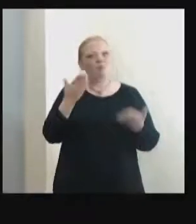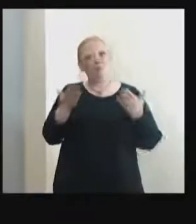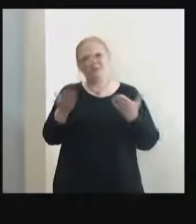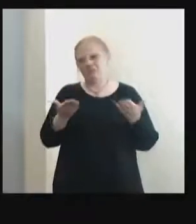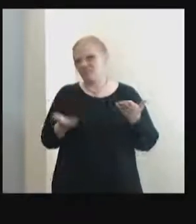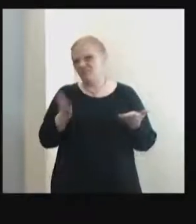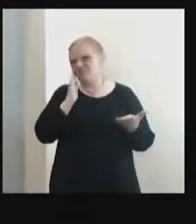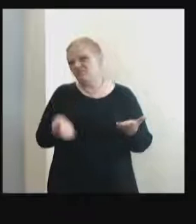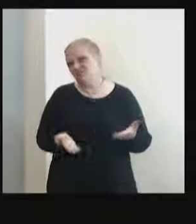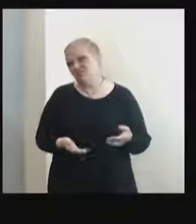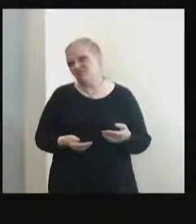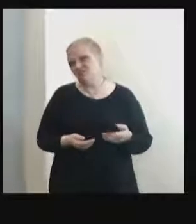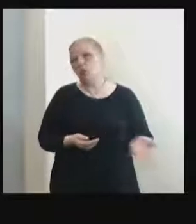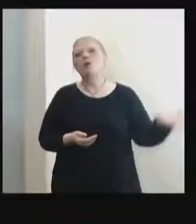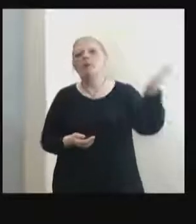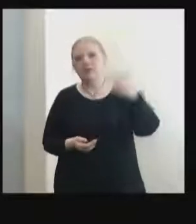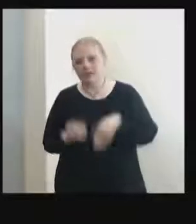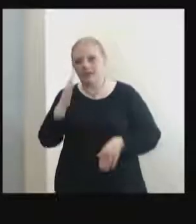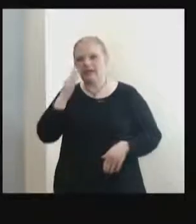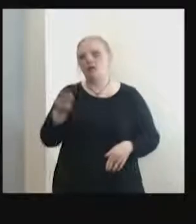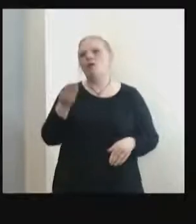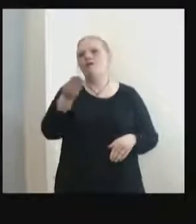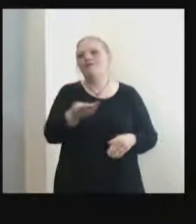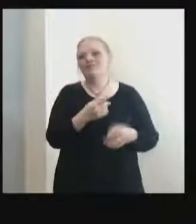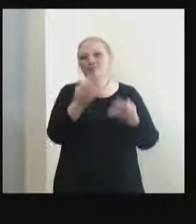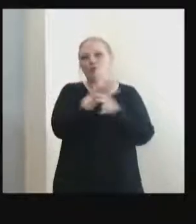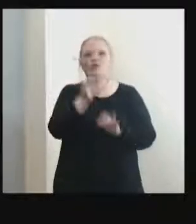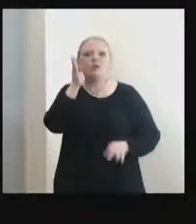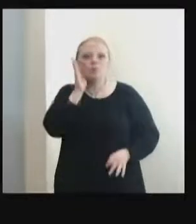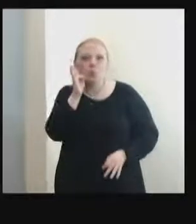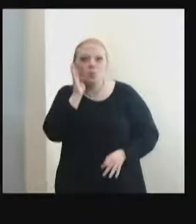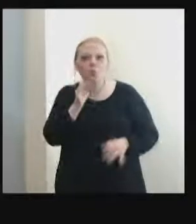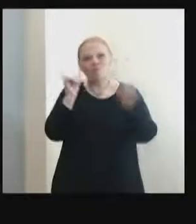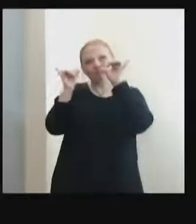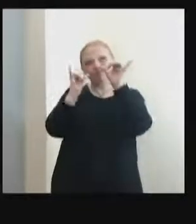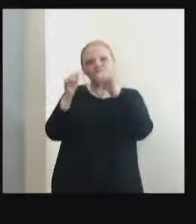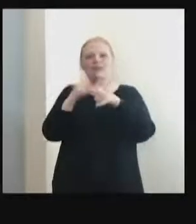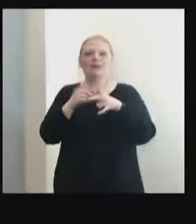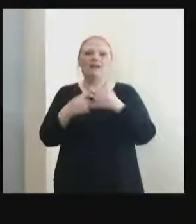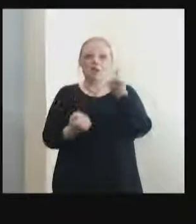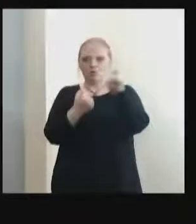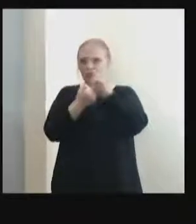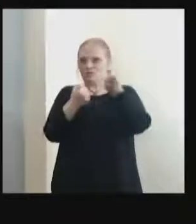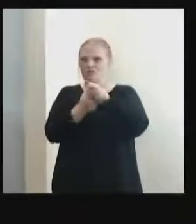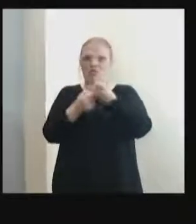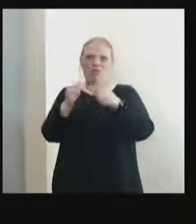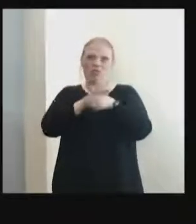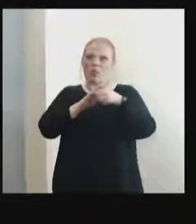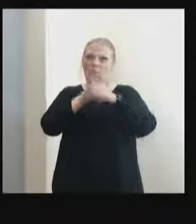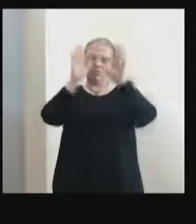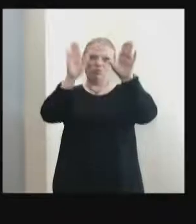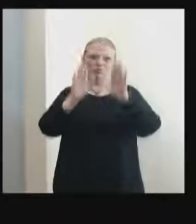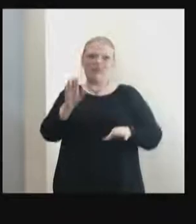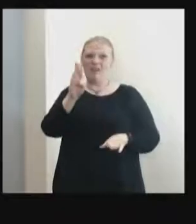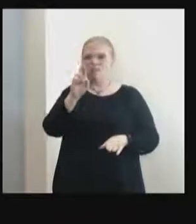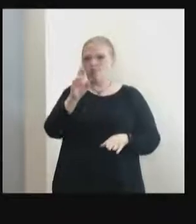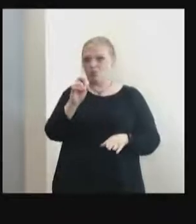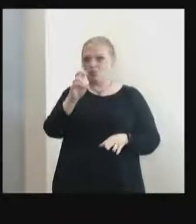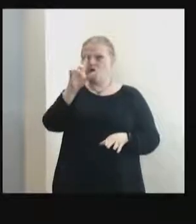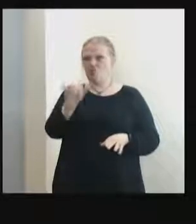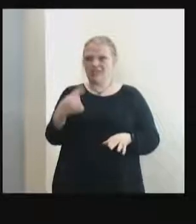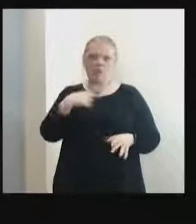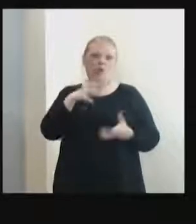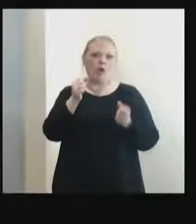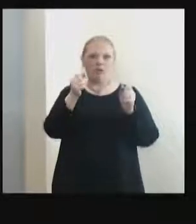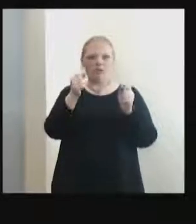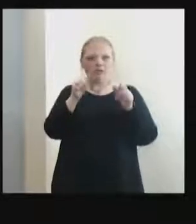way, come on down and we'll get you a free brew, and you'll be able to support one of our local great microbreweries. We're looking at expanding this for other